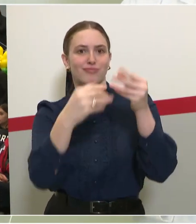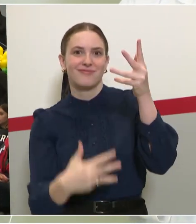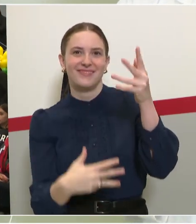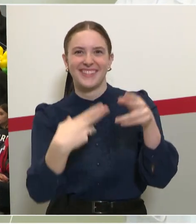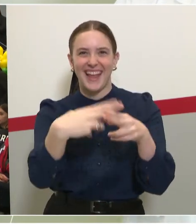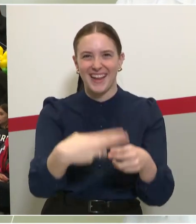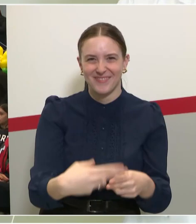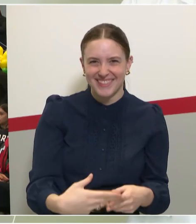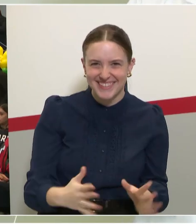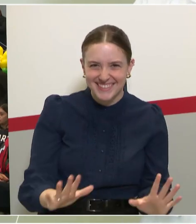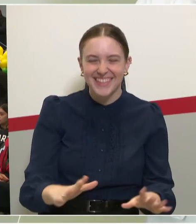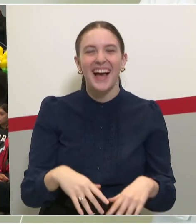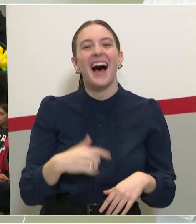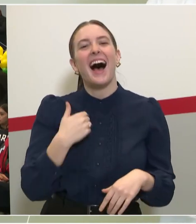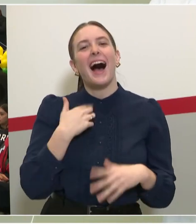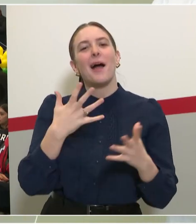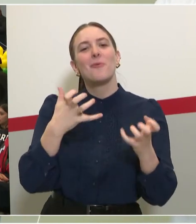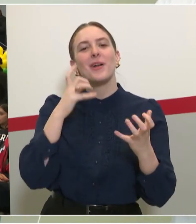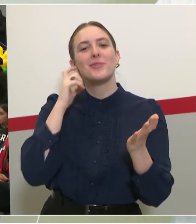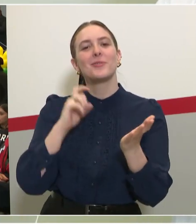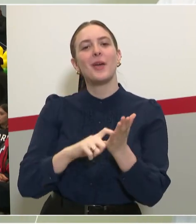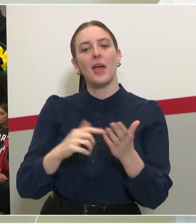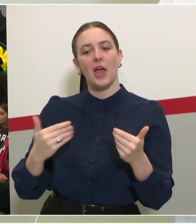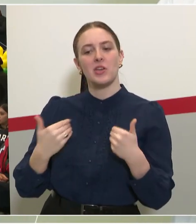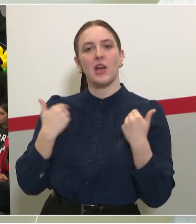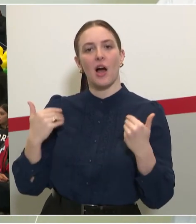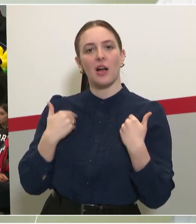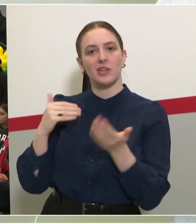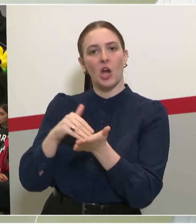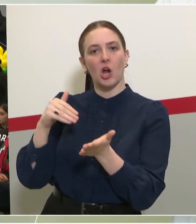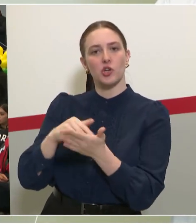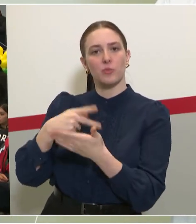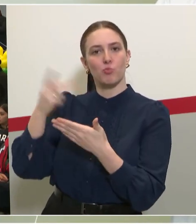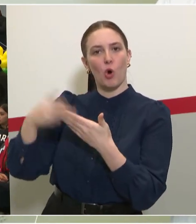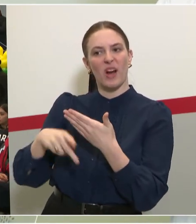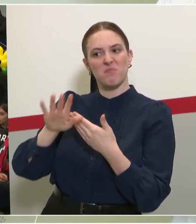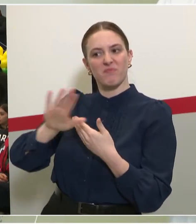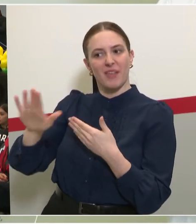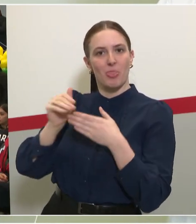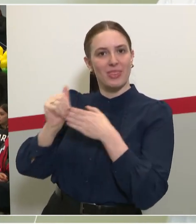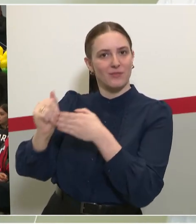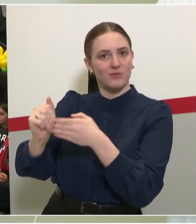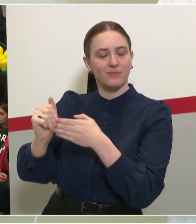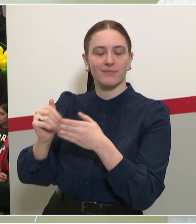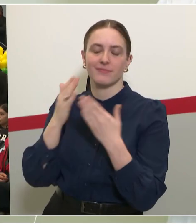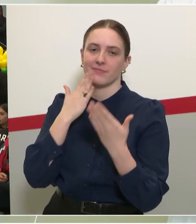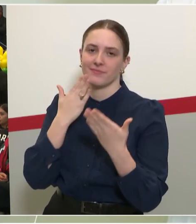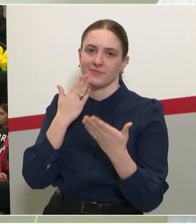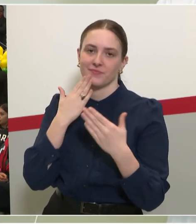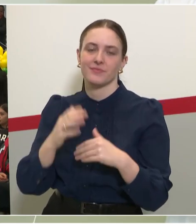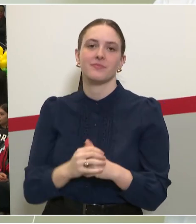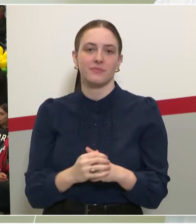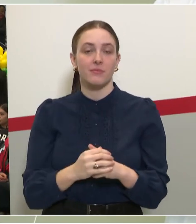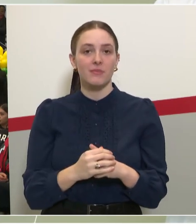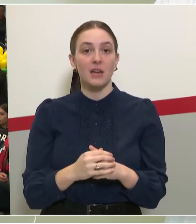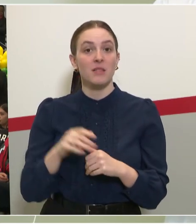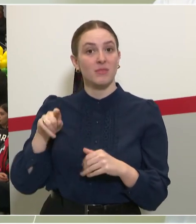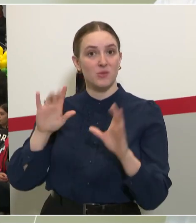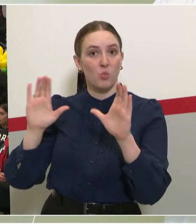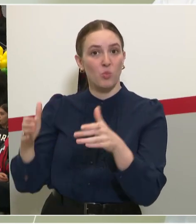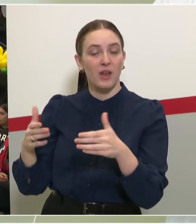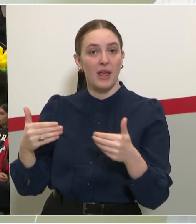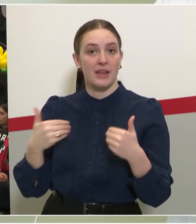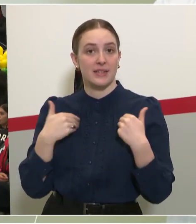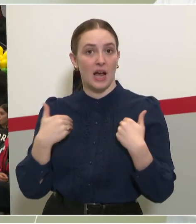now I'd like to acknowledge our Young Doctors Program leadership. Thank you so much. The young doctors who are here